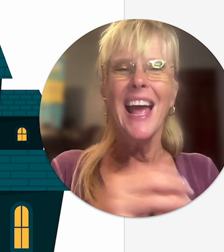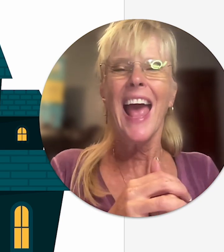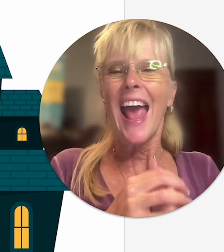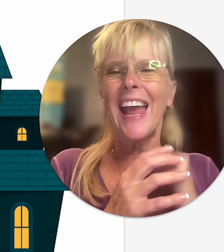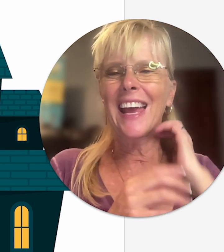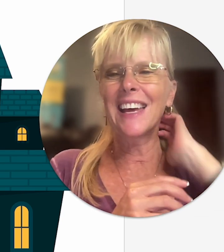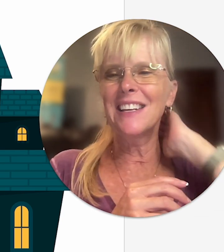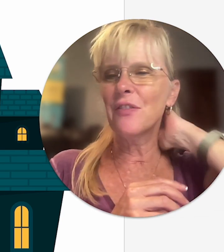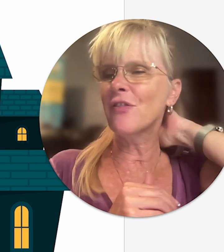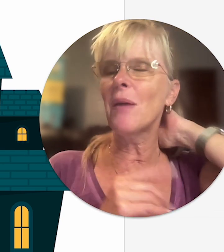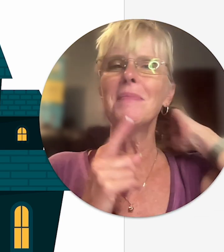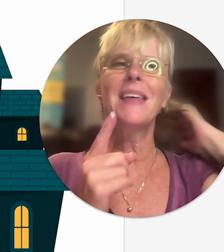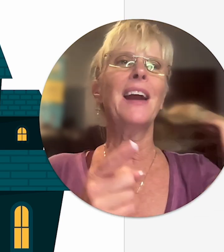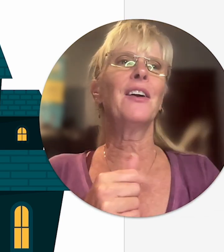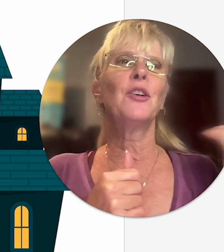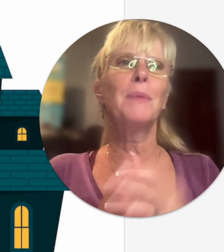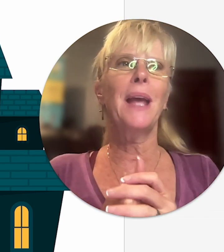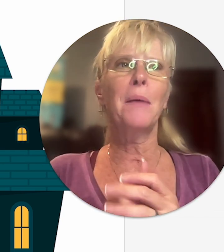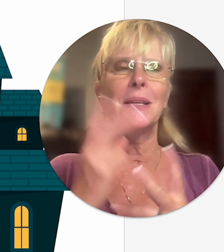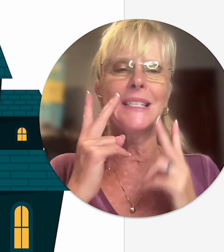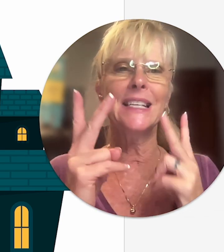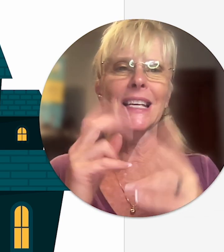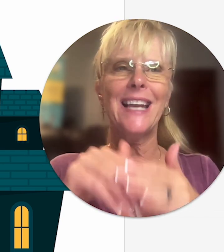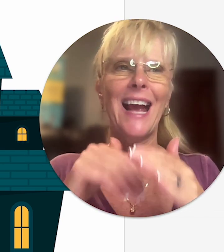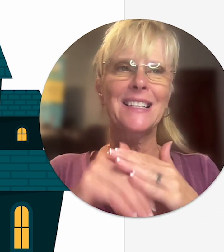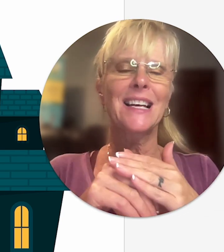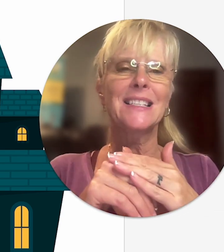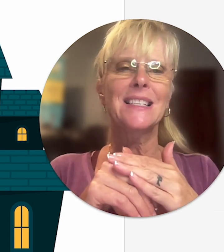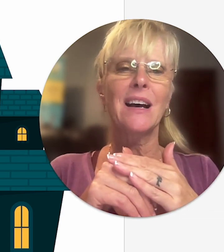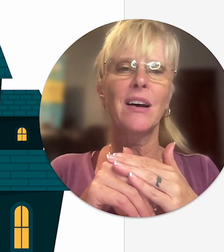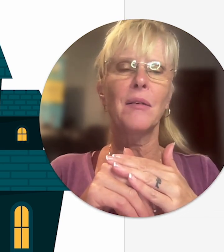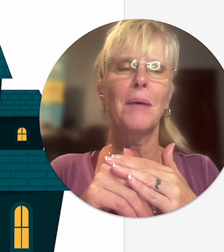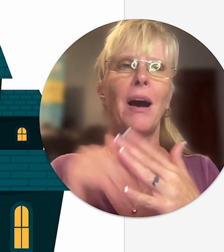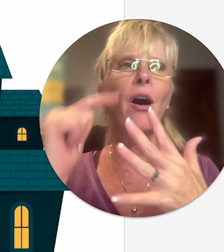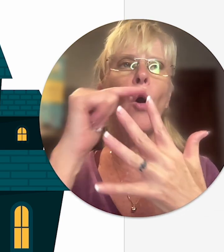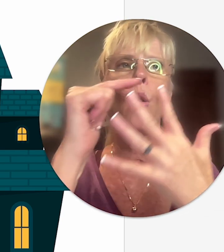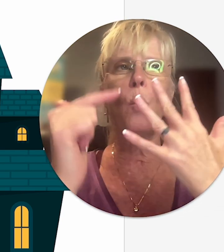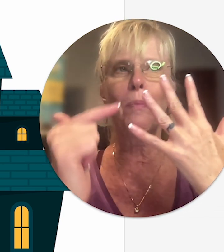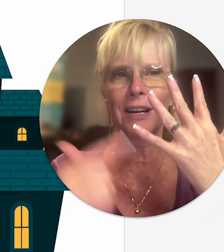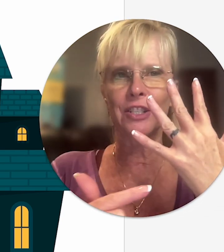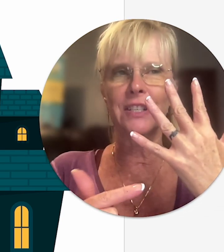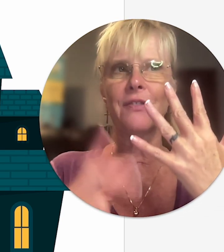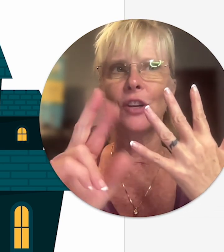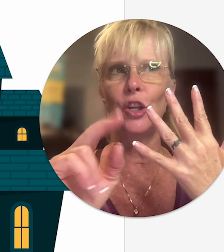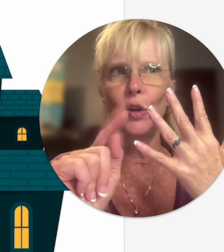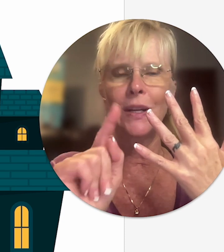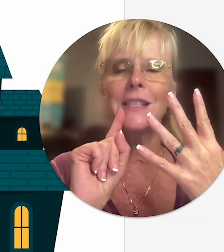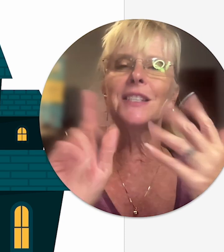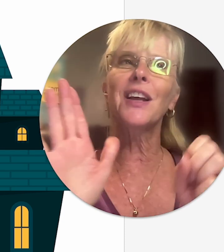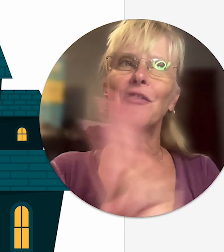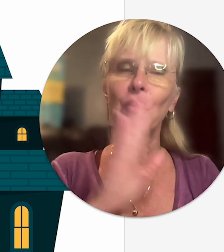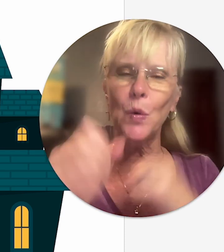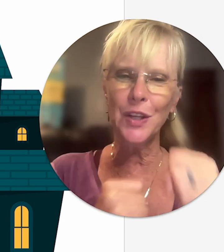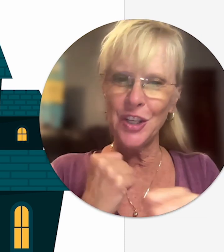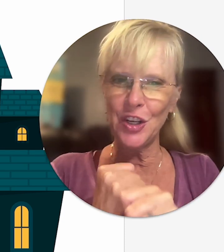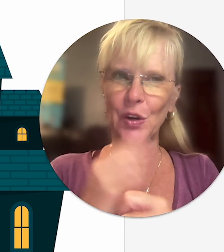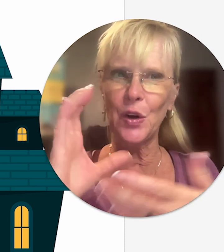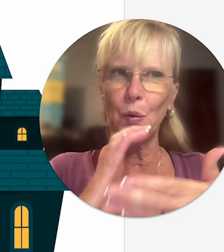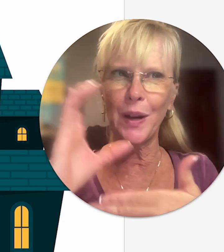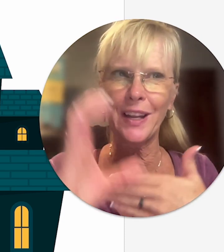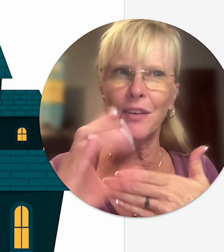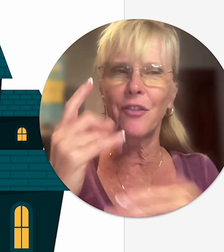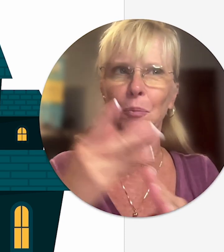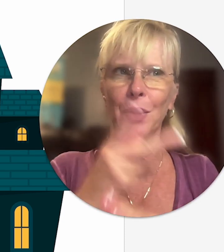curriculum, and from there you'll be able to see and access a whole bunch of different units. It's a full